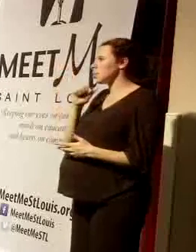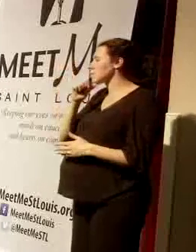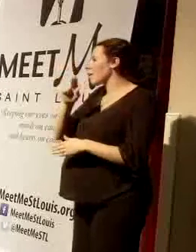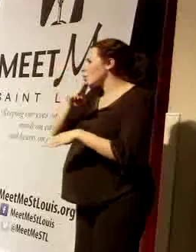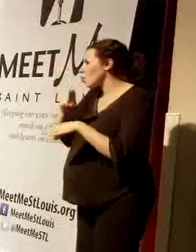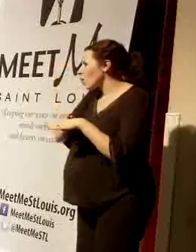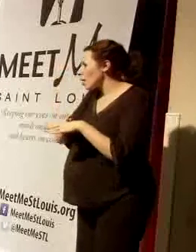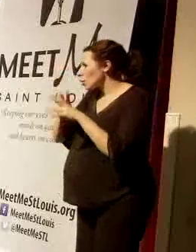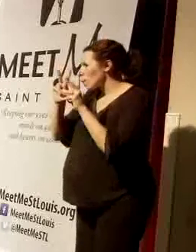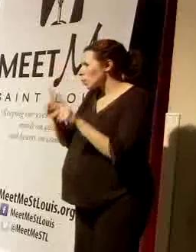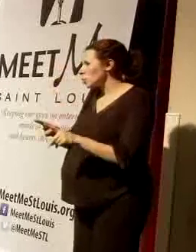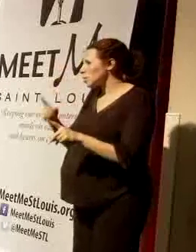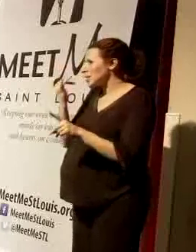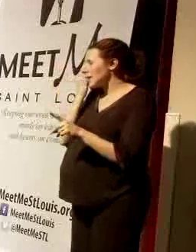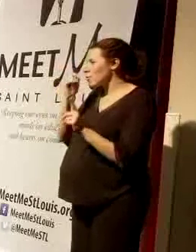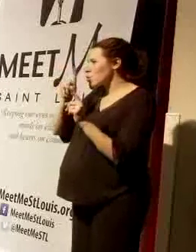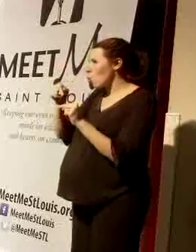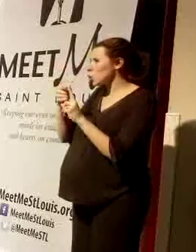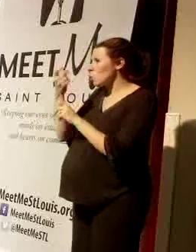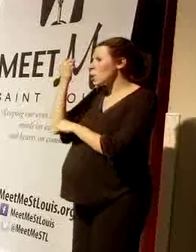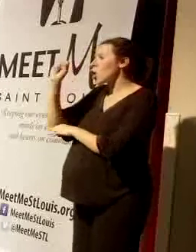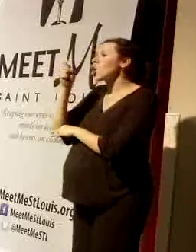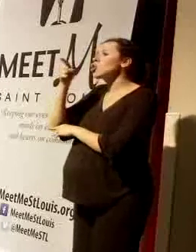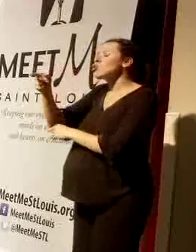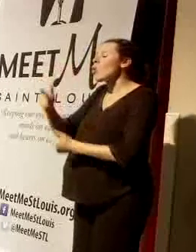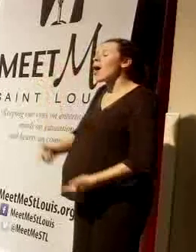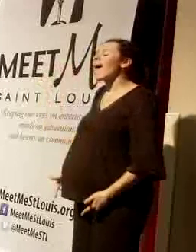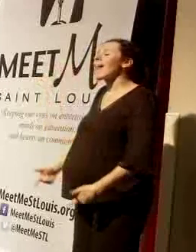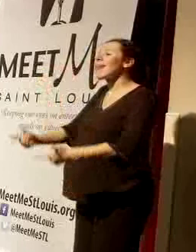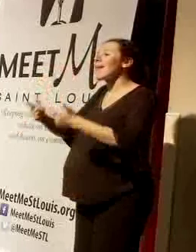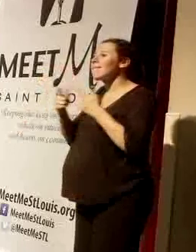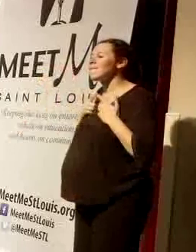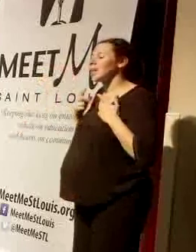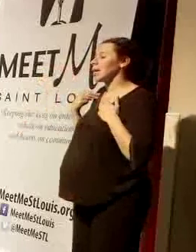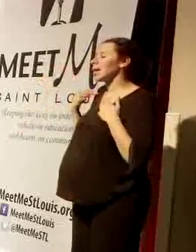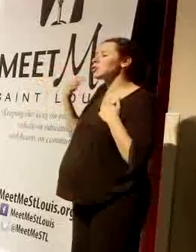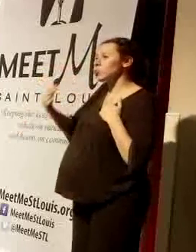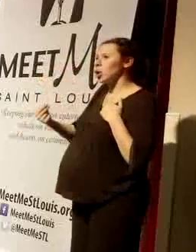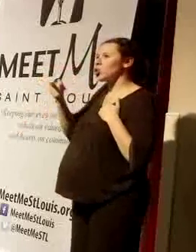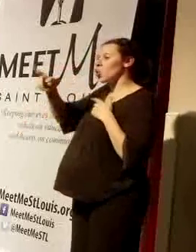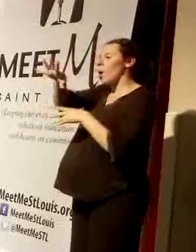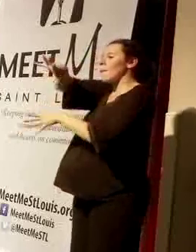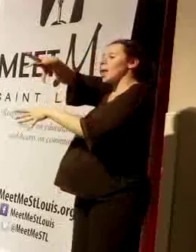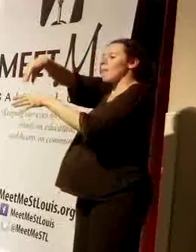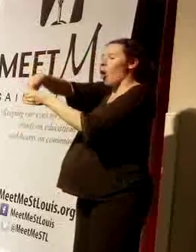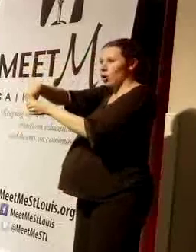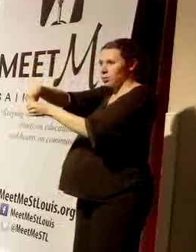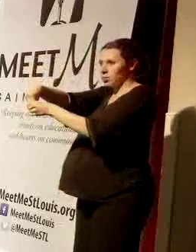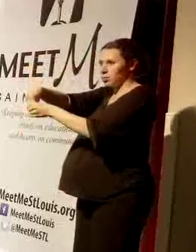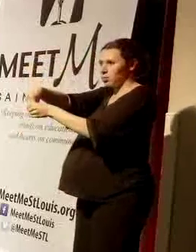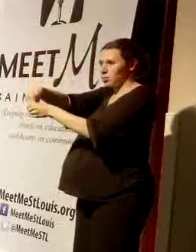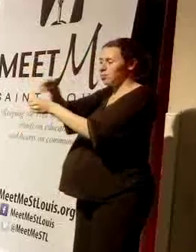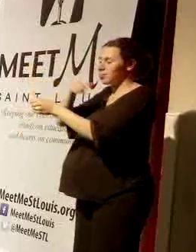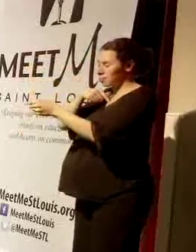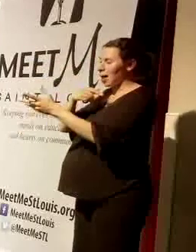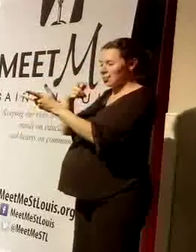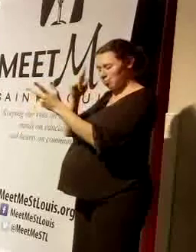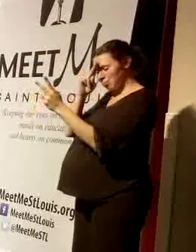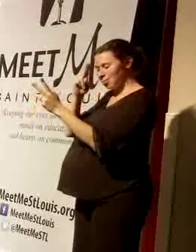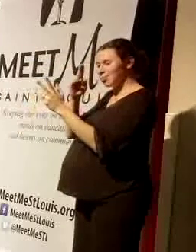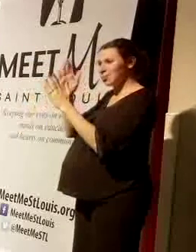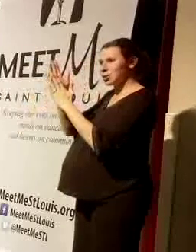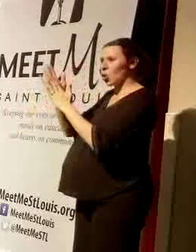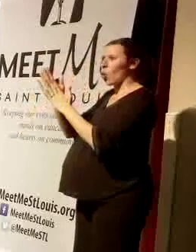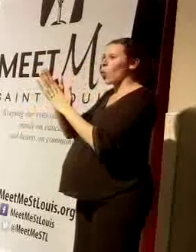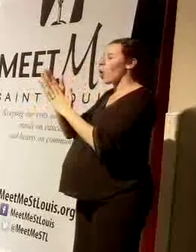if you're going to those protests. You are living history. You're being a part of it. So I salute all of you that you are stepping forward